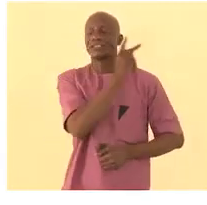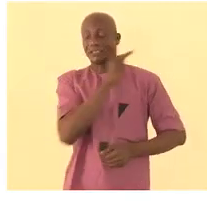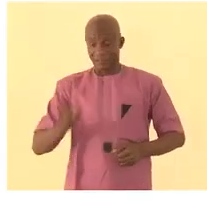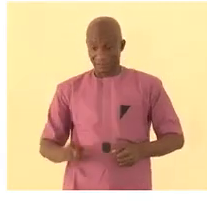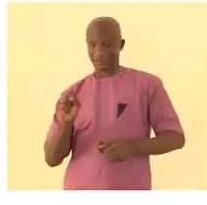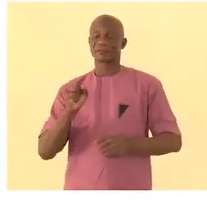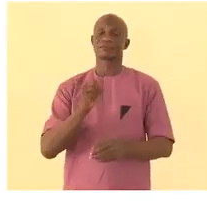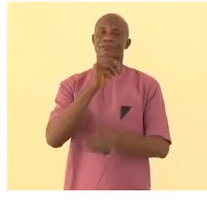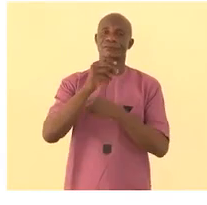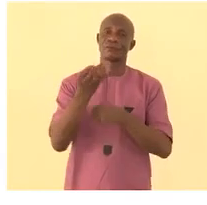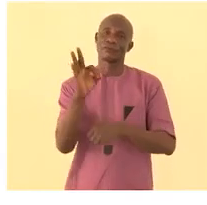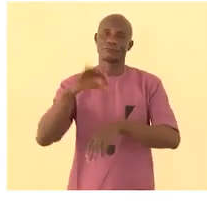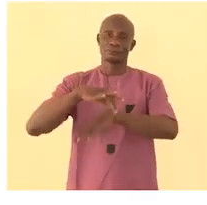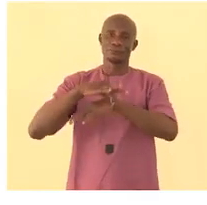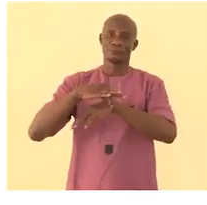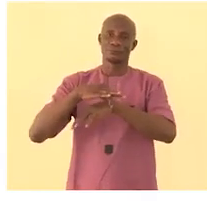the earth.